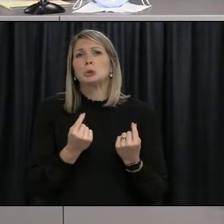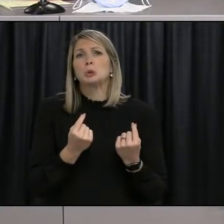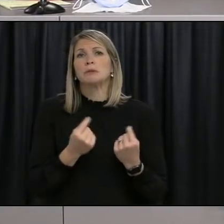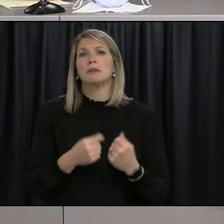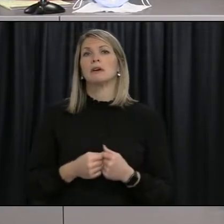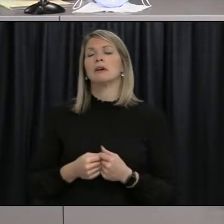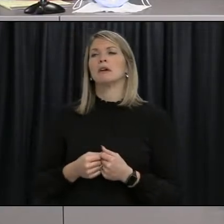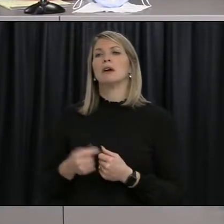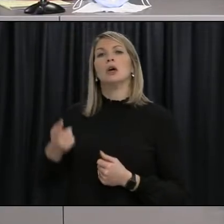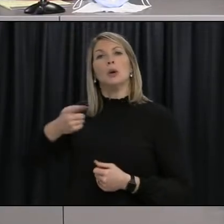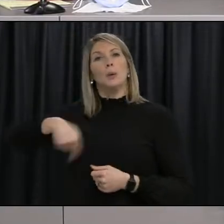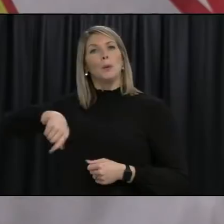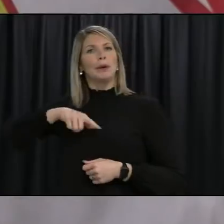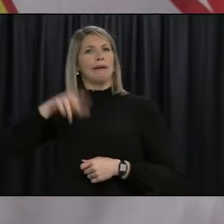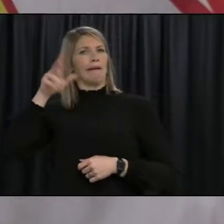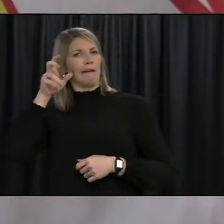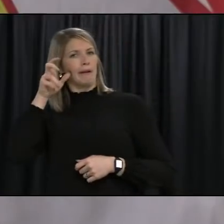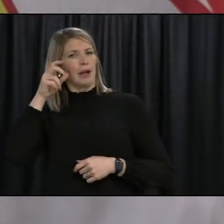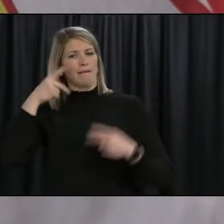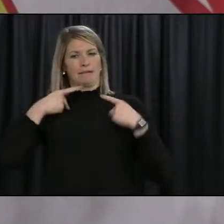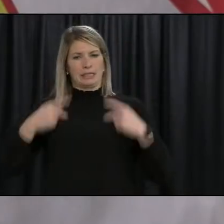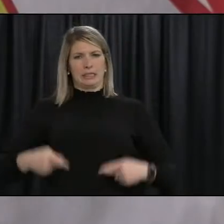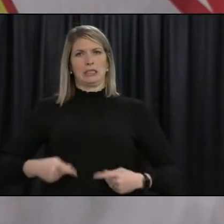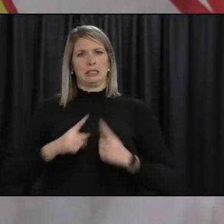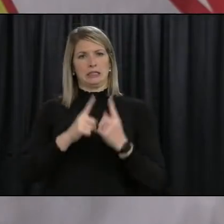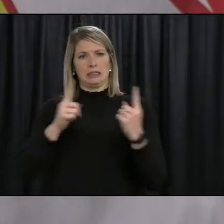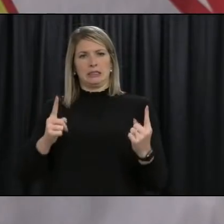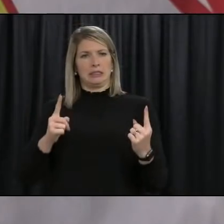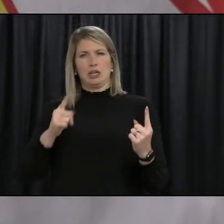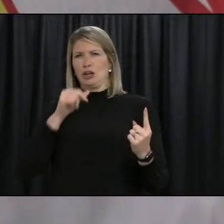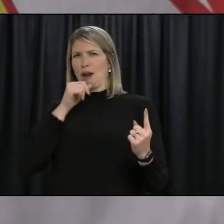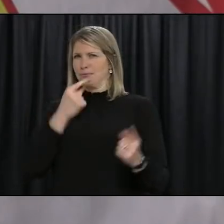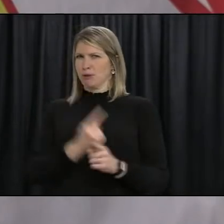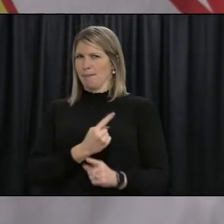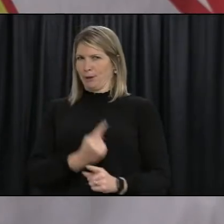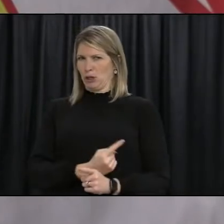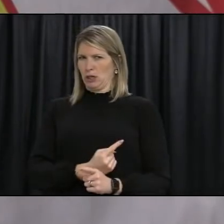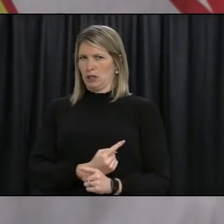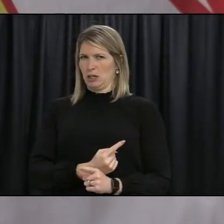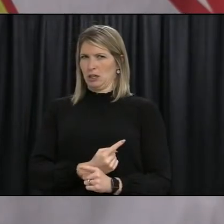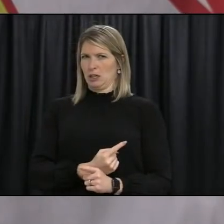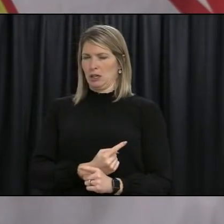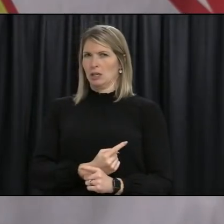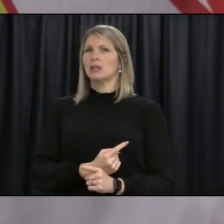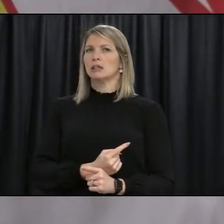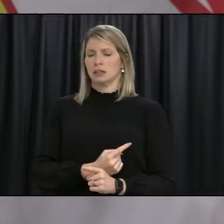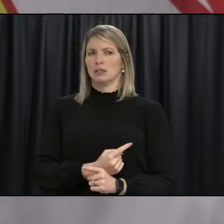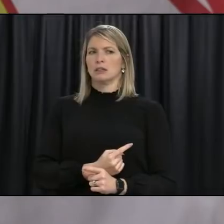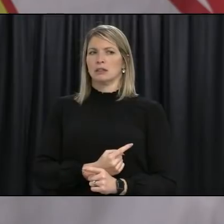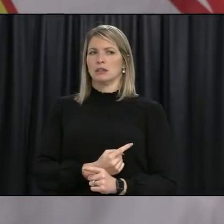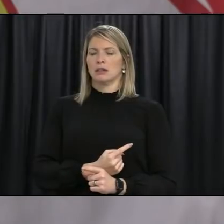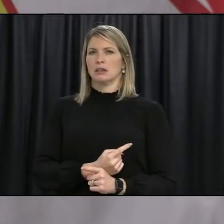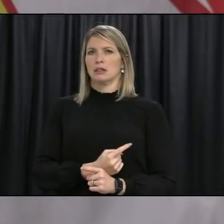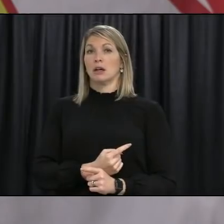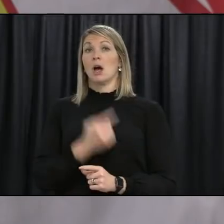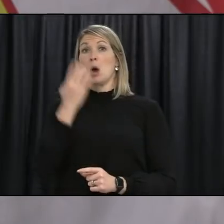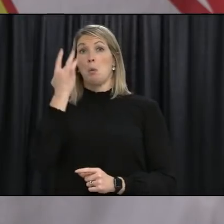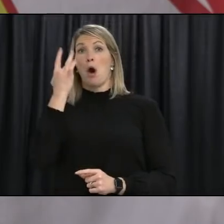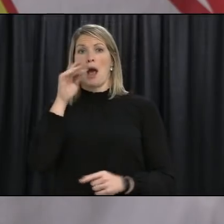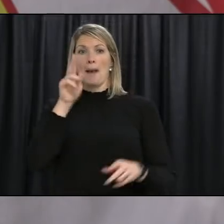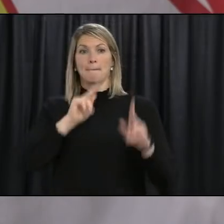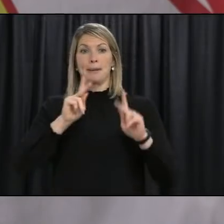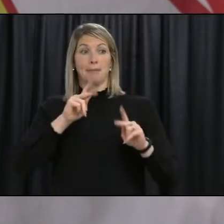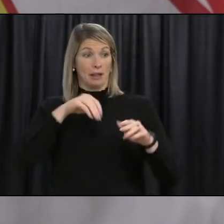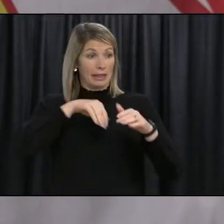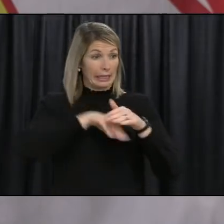hearing is just about physical distancing, and that perhaps once places are once people are in, that there's not